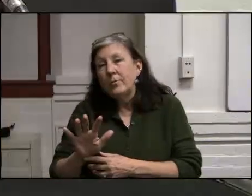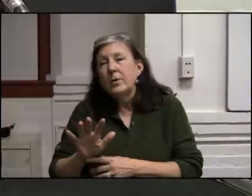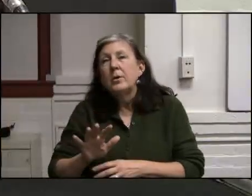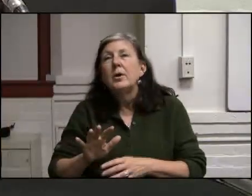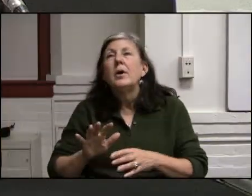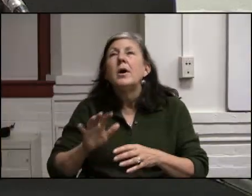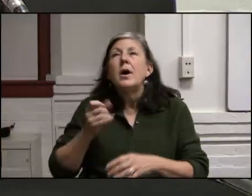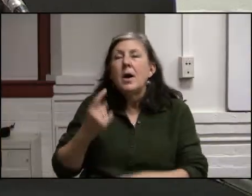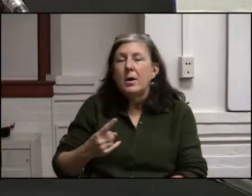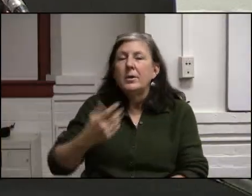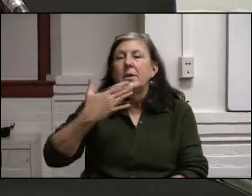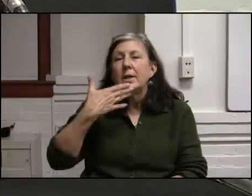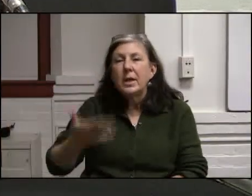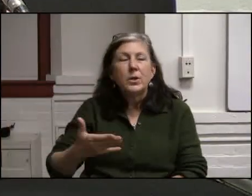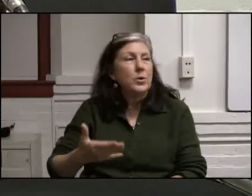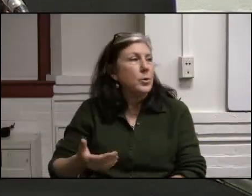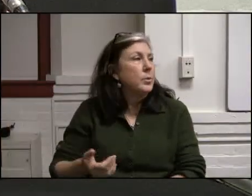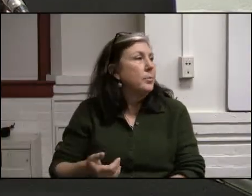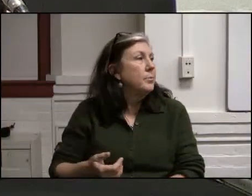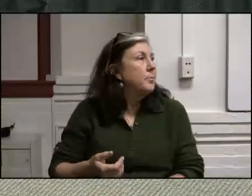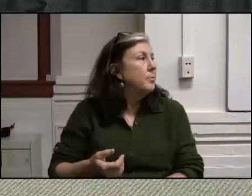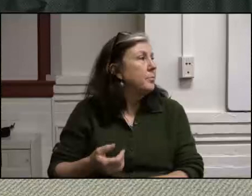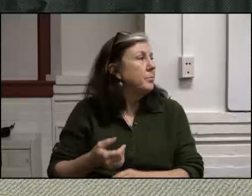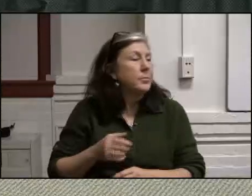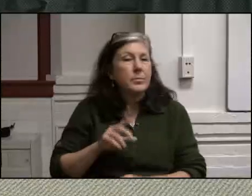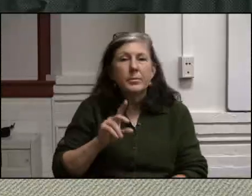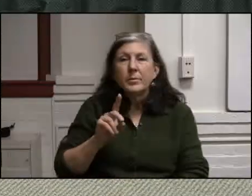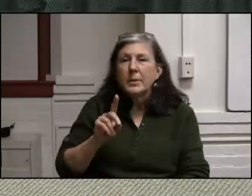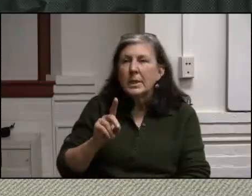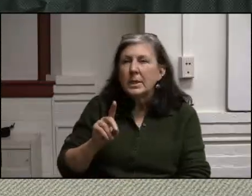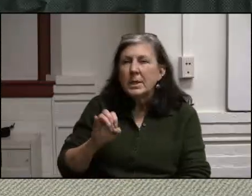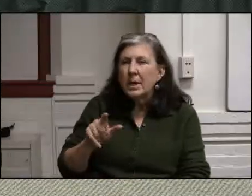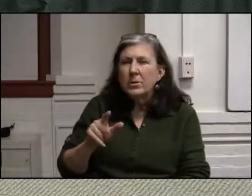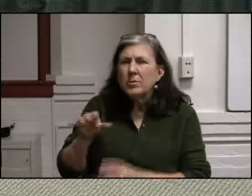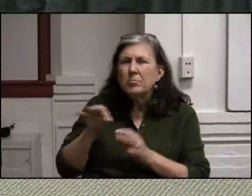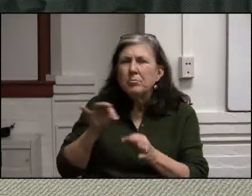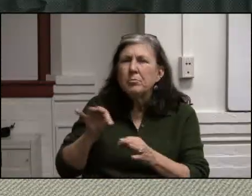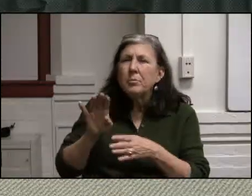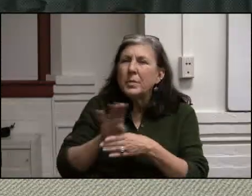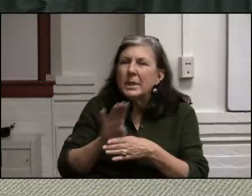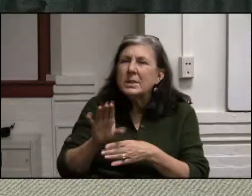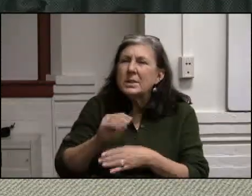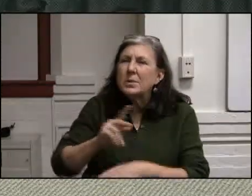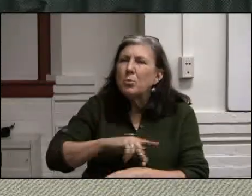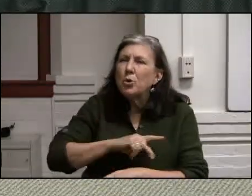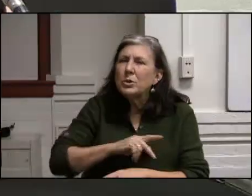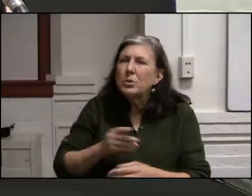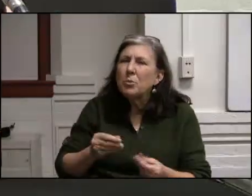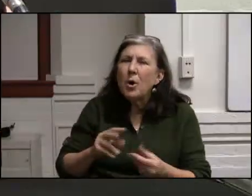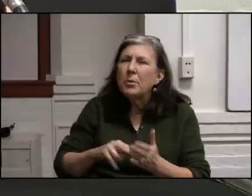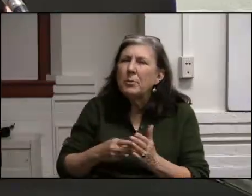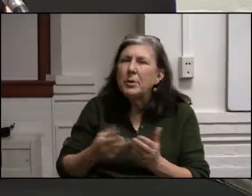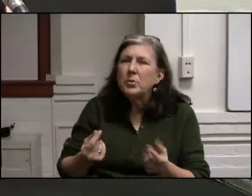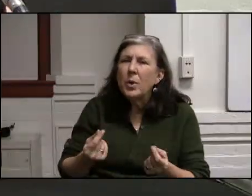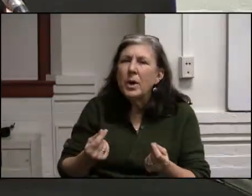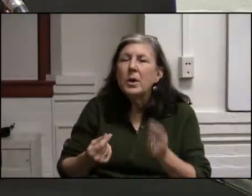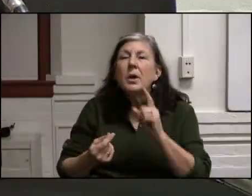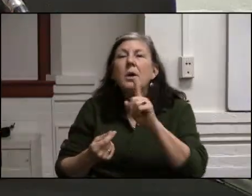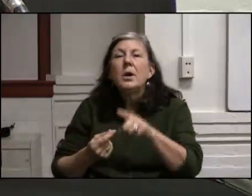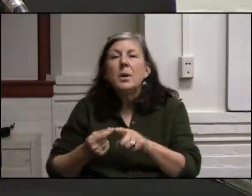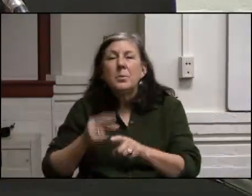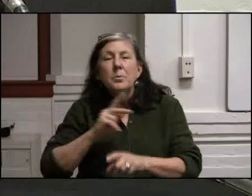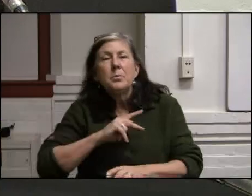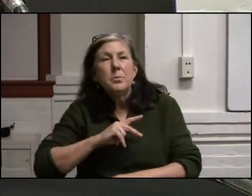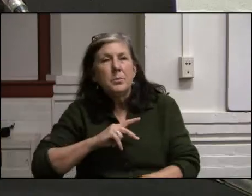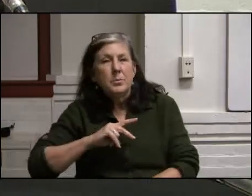you. Could you say more about business personal property? What is that? Business personal property. Yeah.